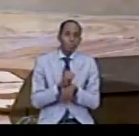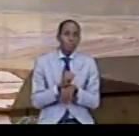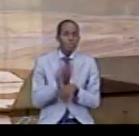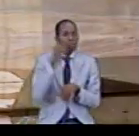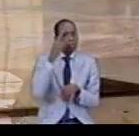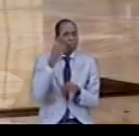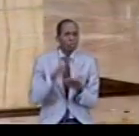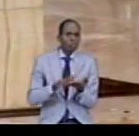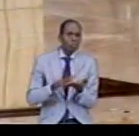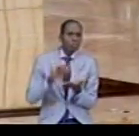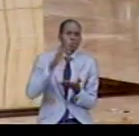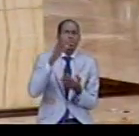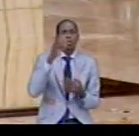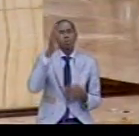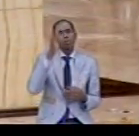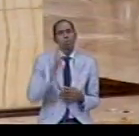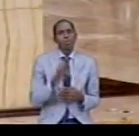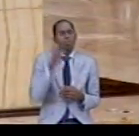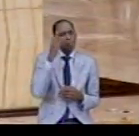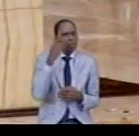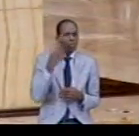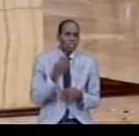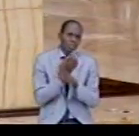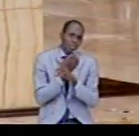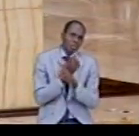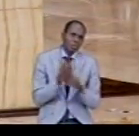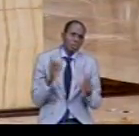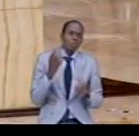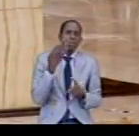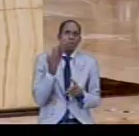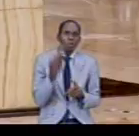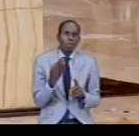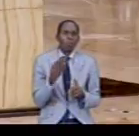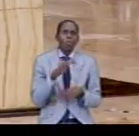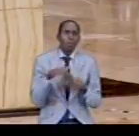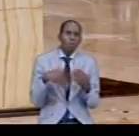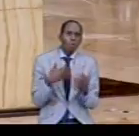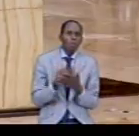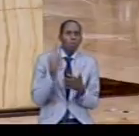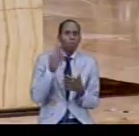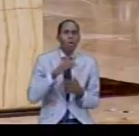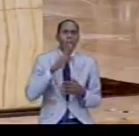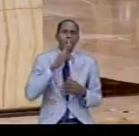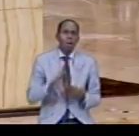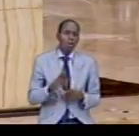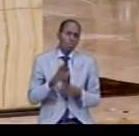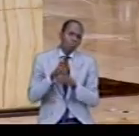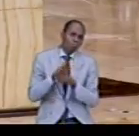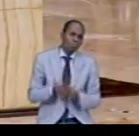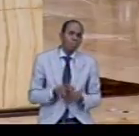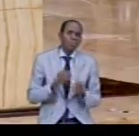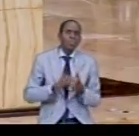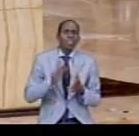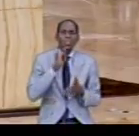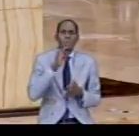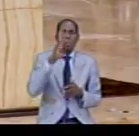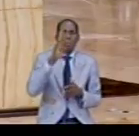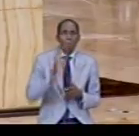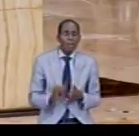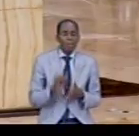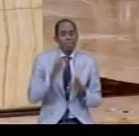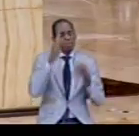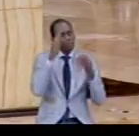glory of God for the Deliverance of those who are prayers is by faith and not